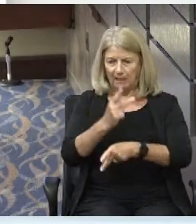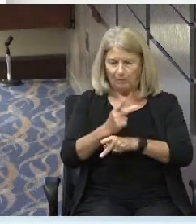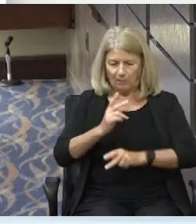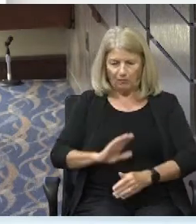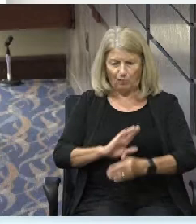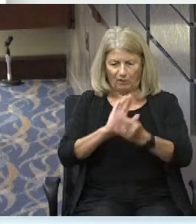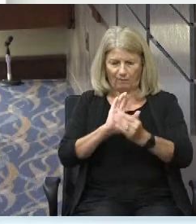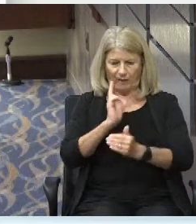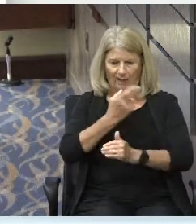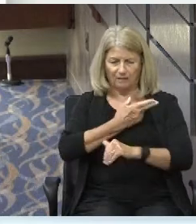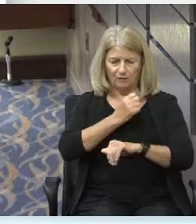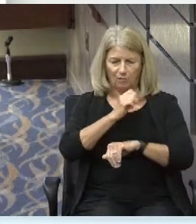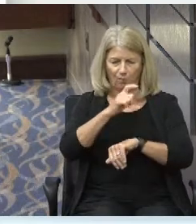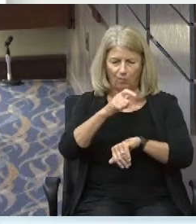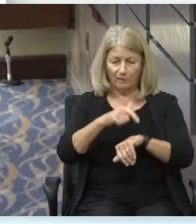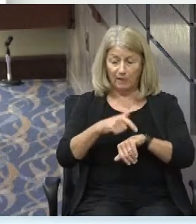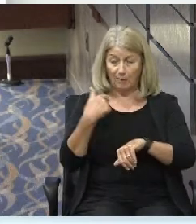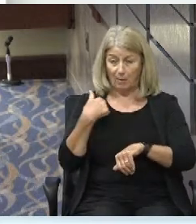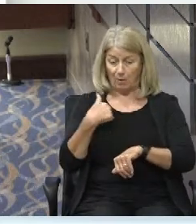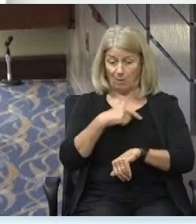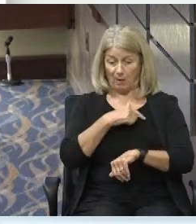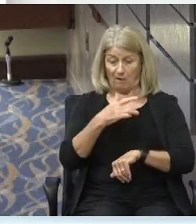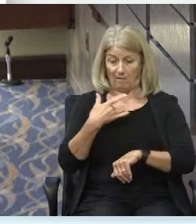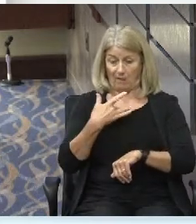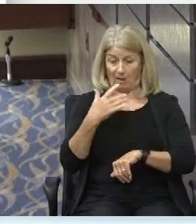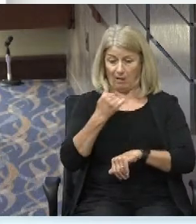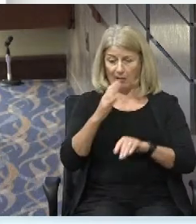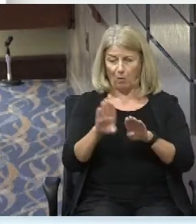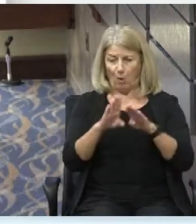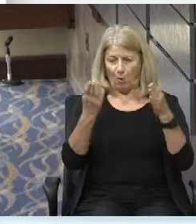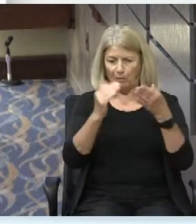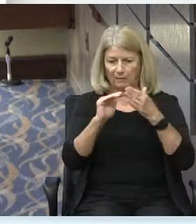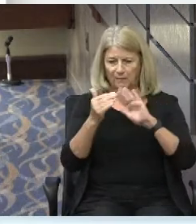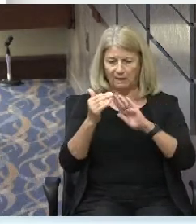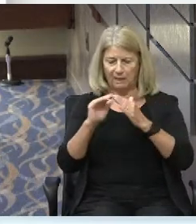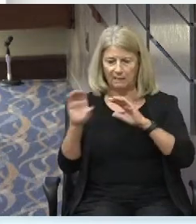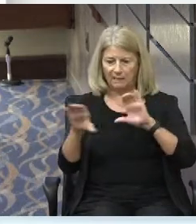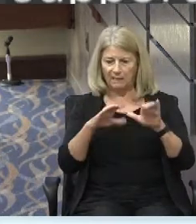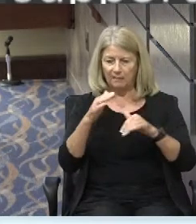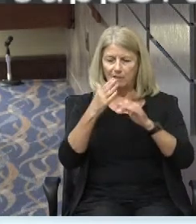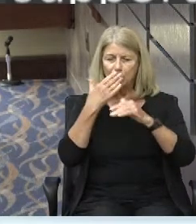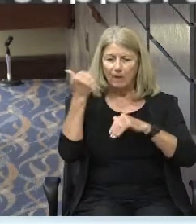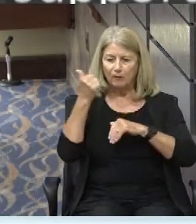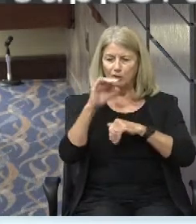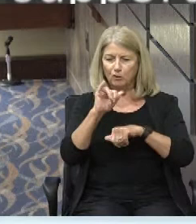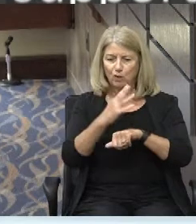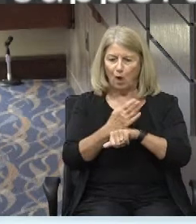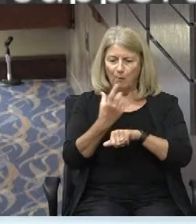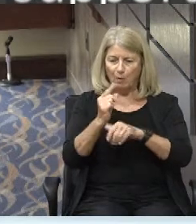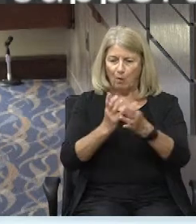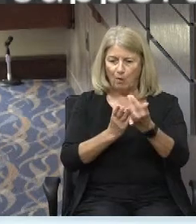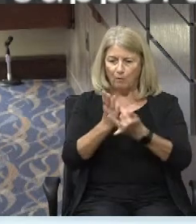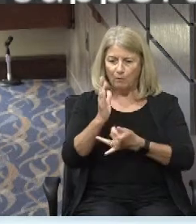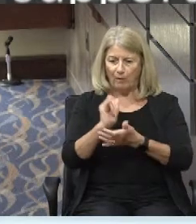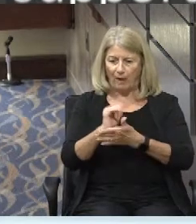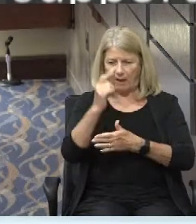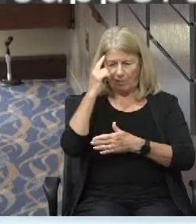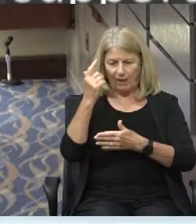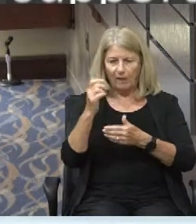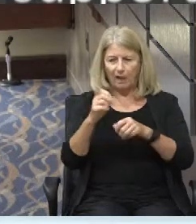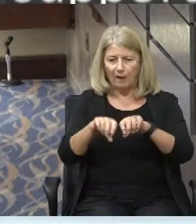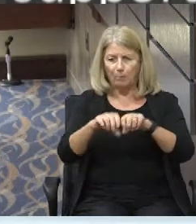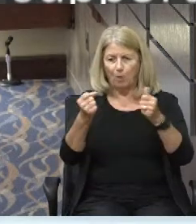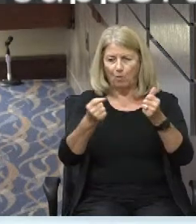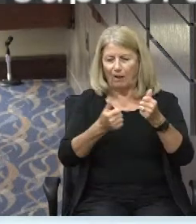times. And we felt like Open Cities did the best job going through that. I think I broke a few PowerPoint rules